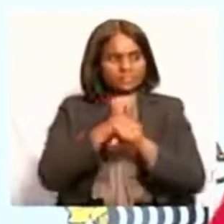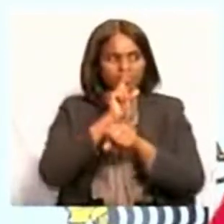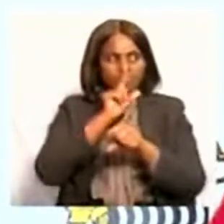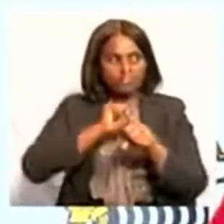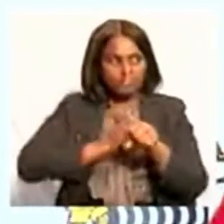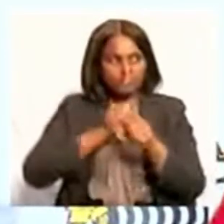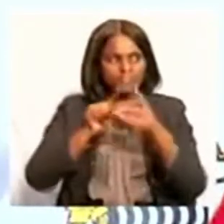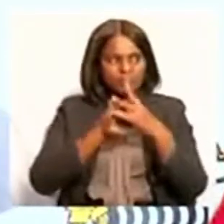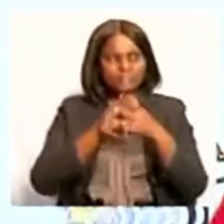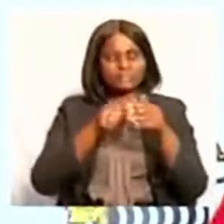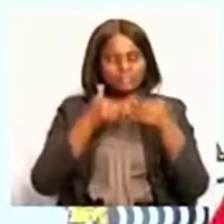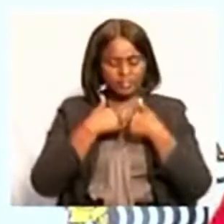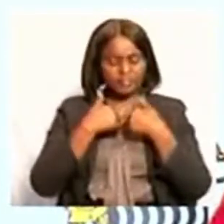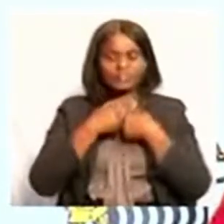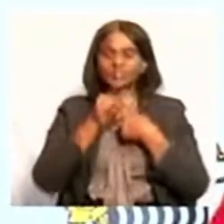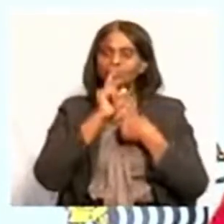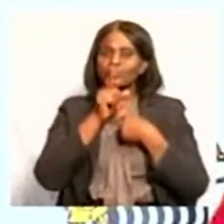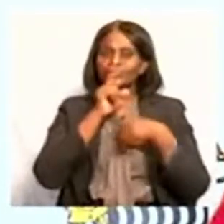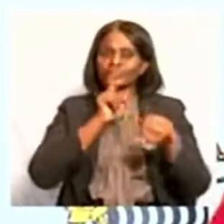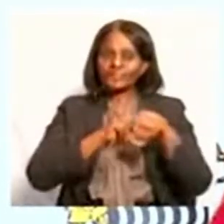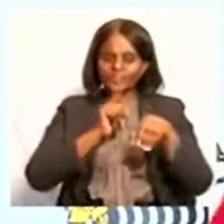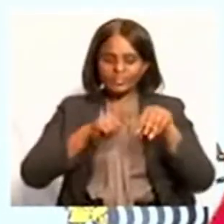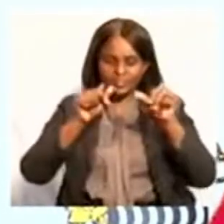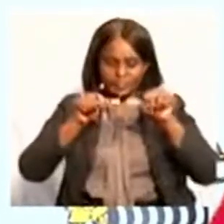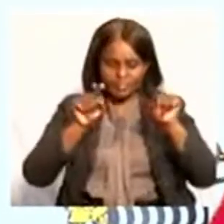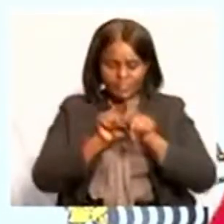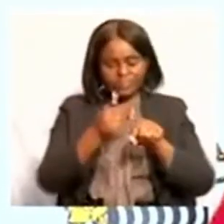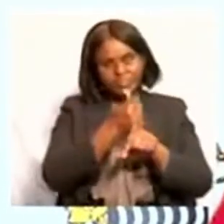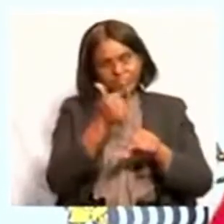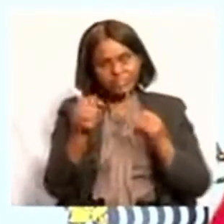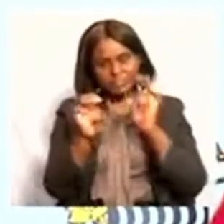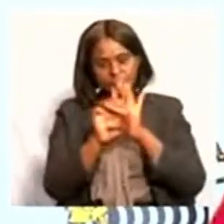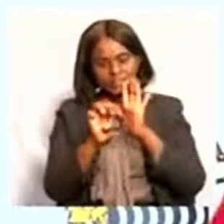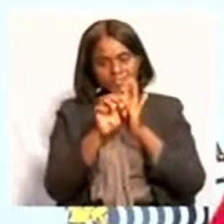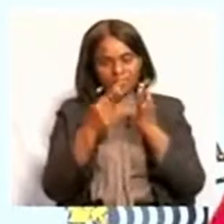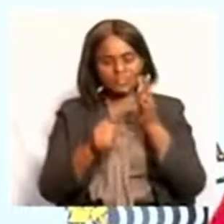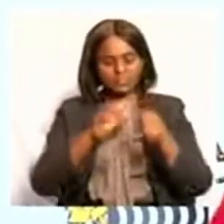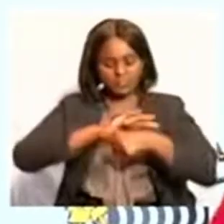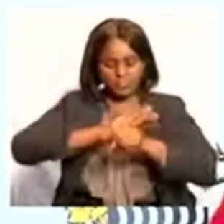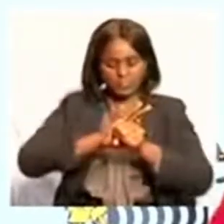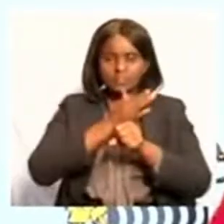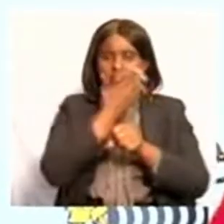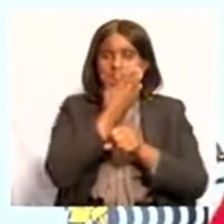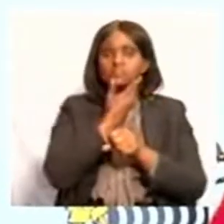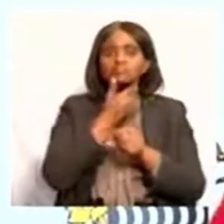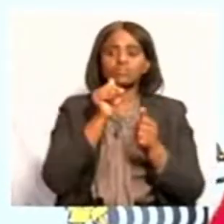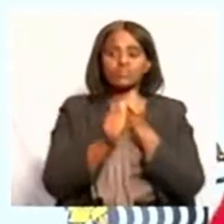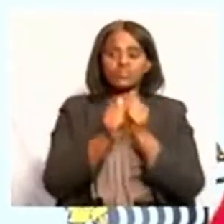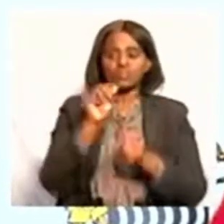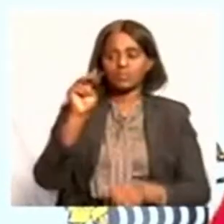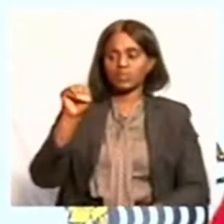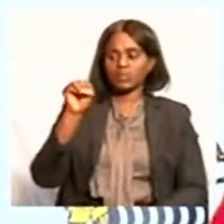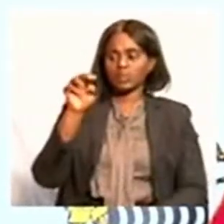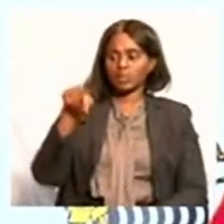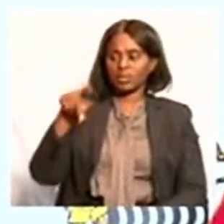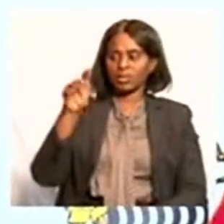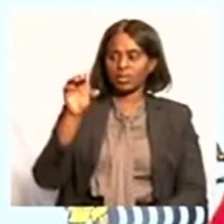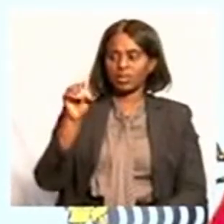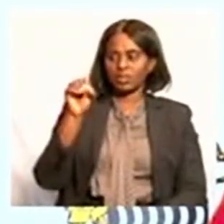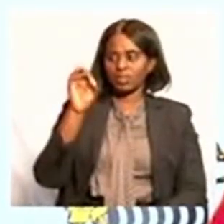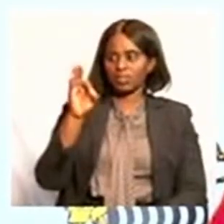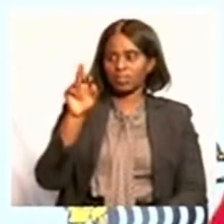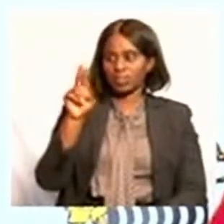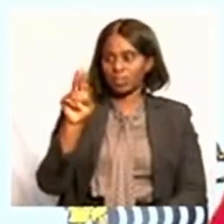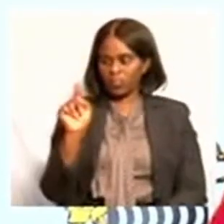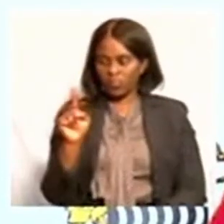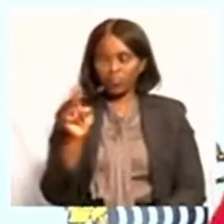start conducting these real-time audits. Another example is on the COVID, which Mr. Mpofu earlier mentioned. That